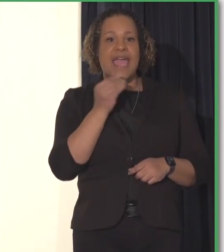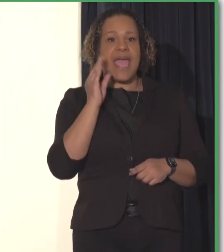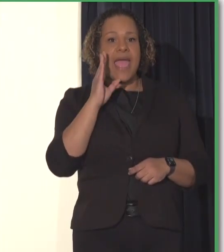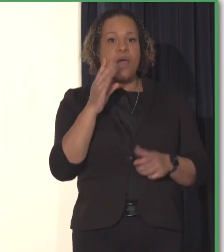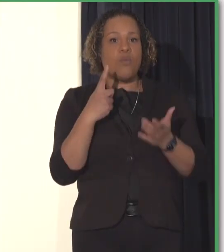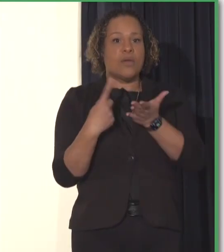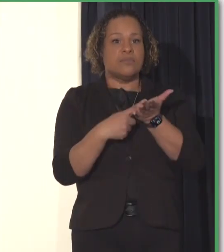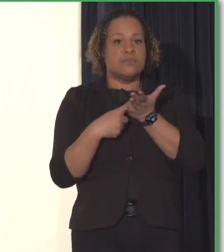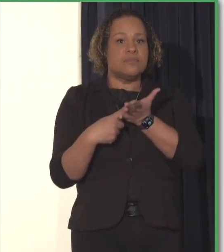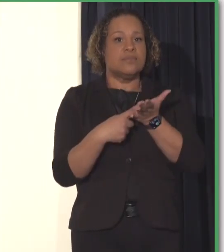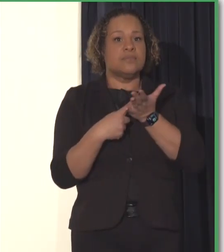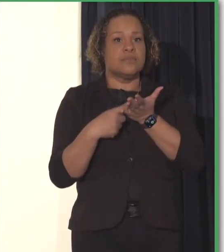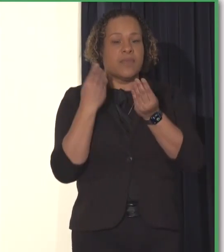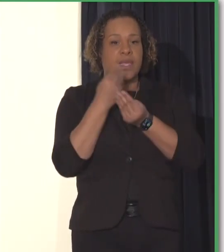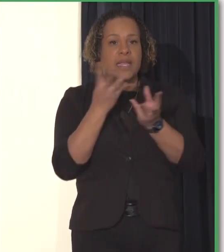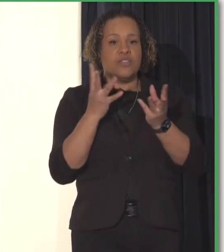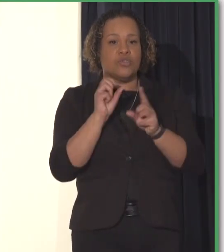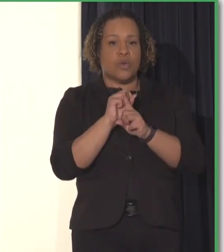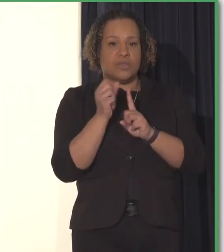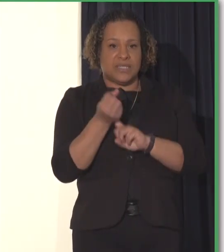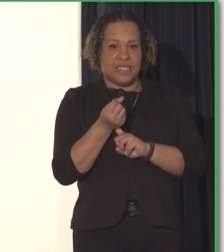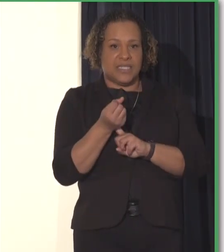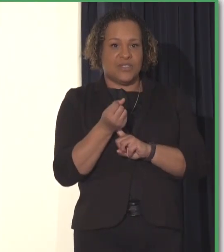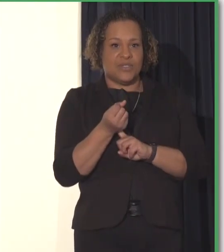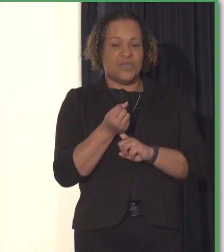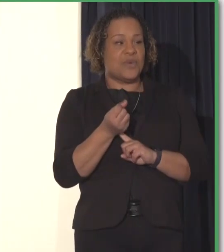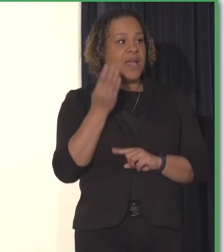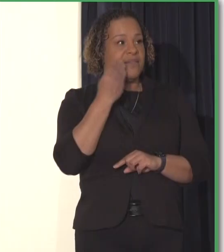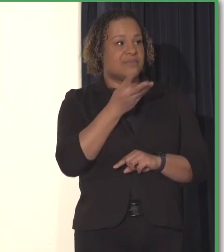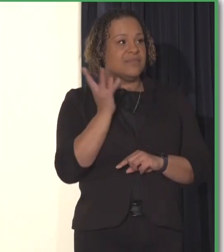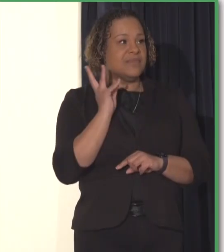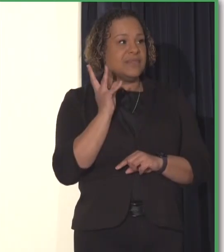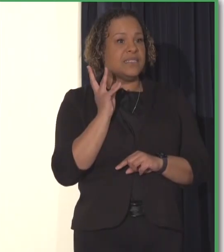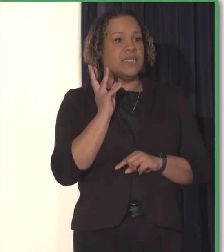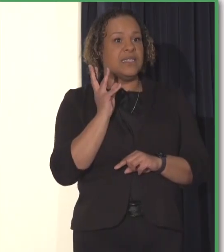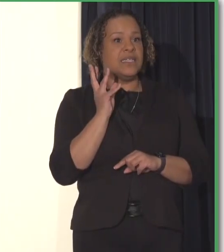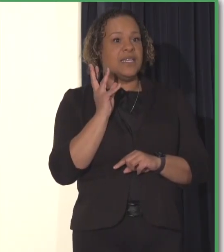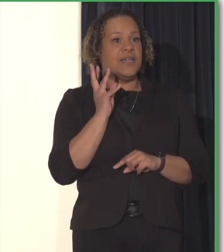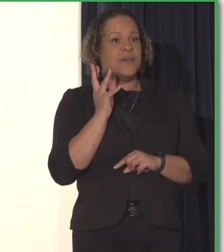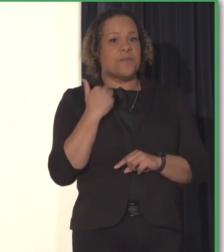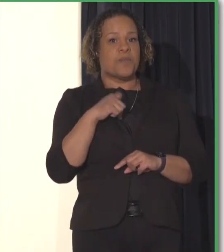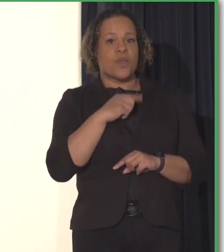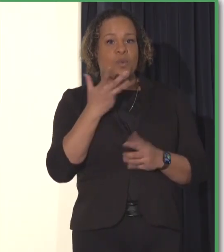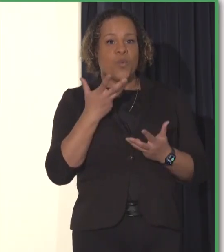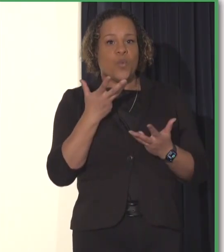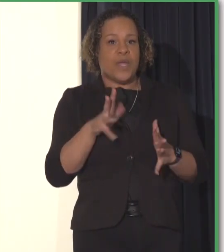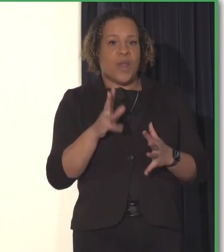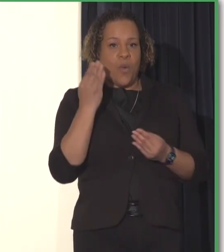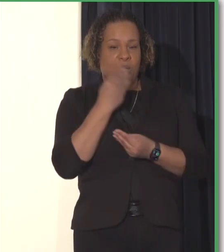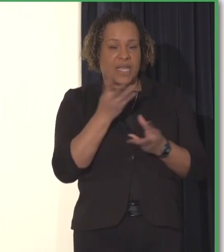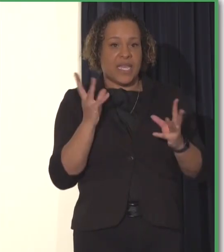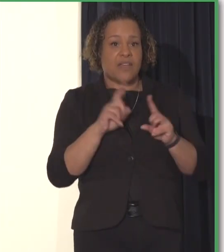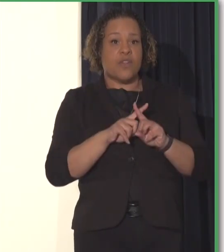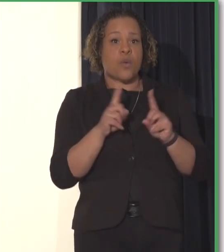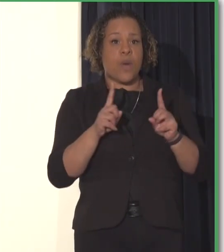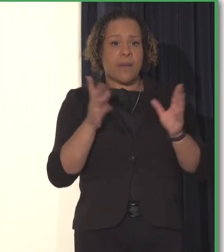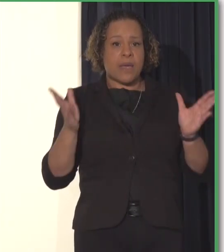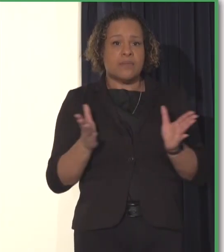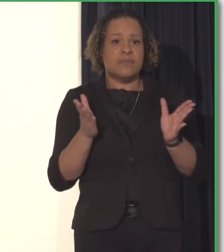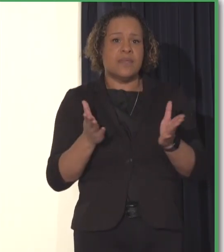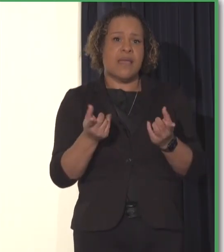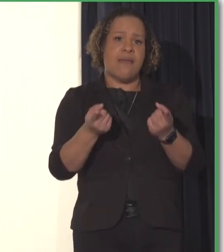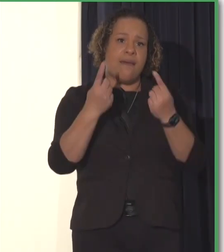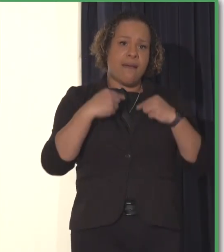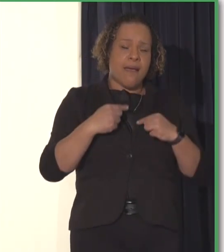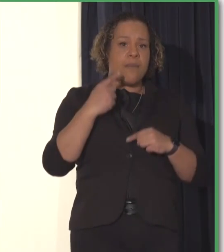situations that I'm not going to give it away. Now, right, Commissioner Banks? We don't want to give it away. Right, right. But I would implore you to come out. I think you